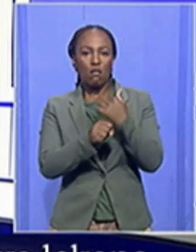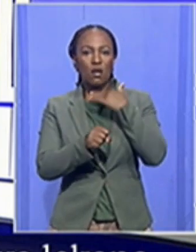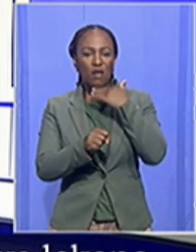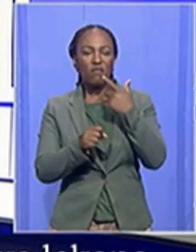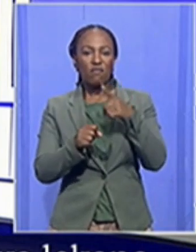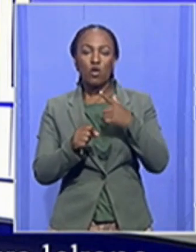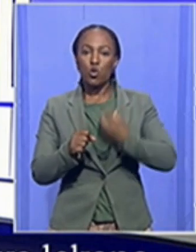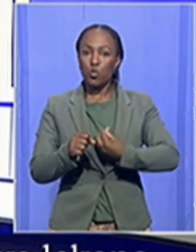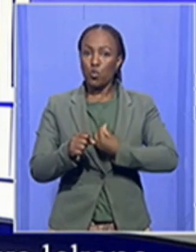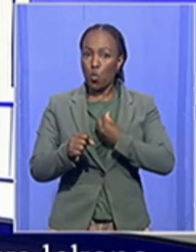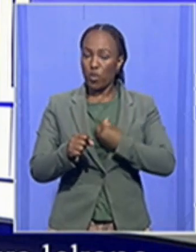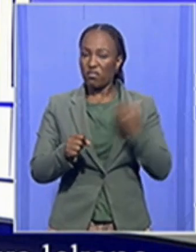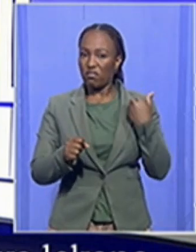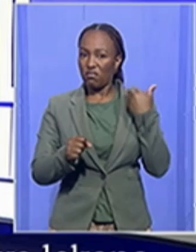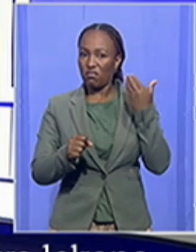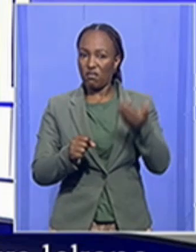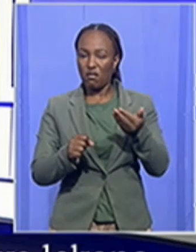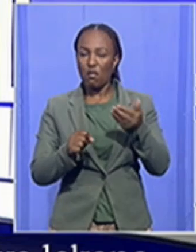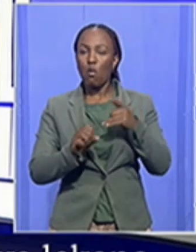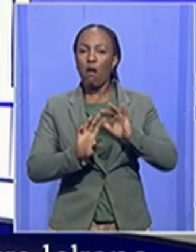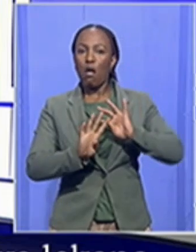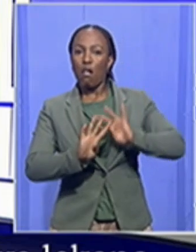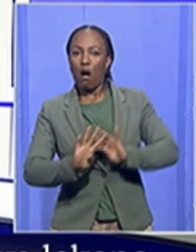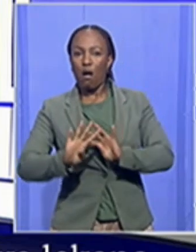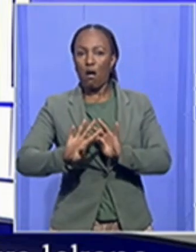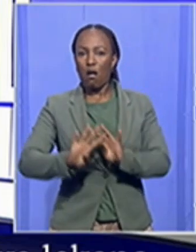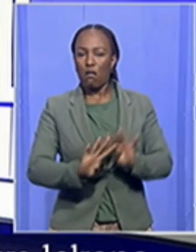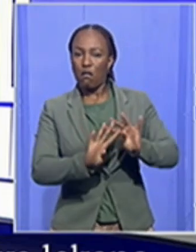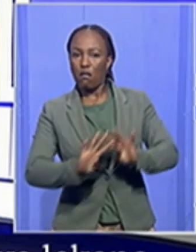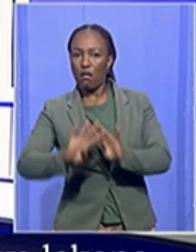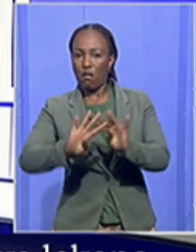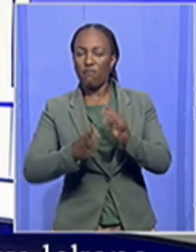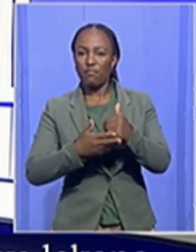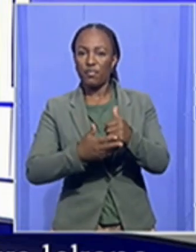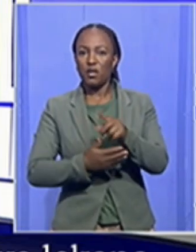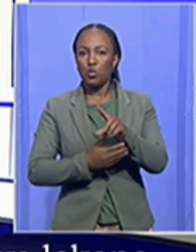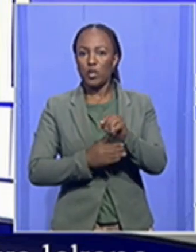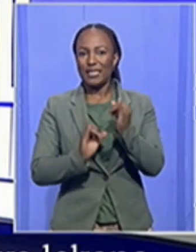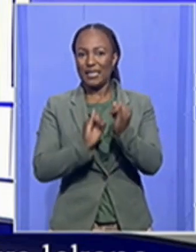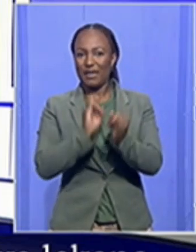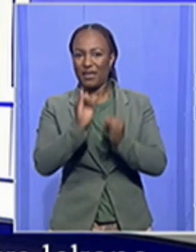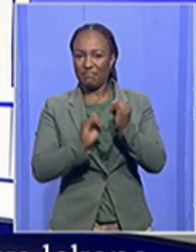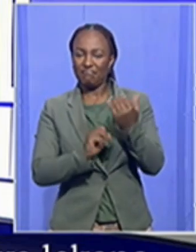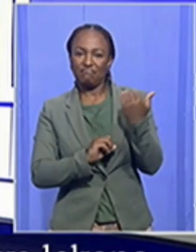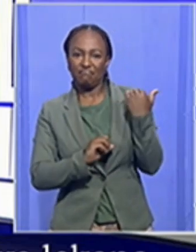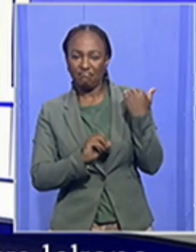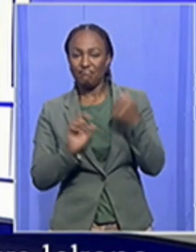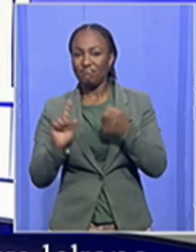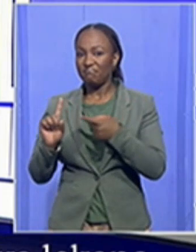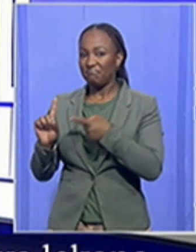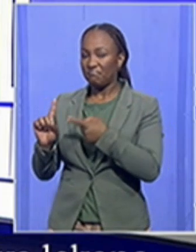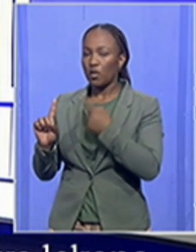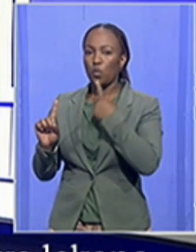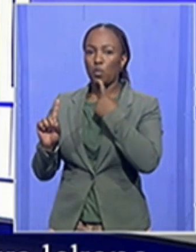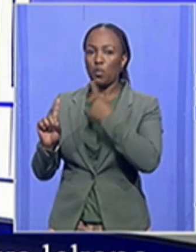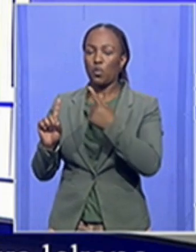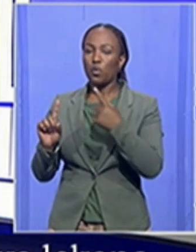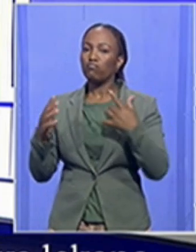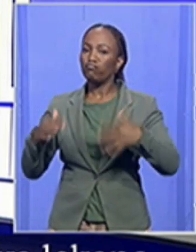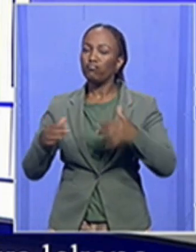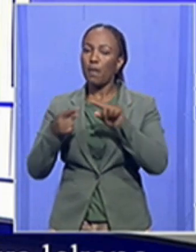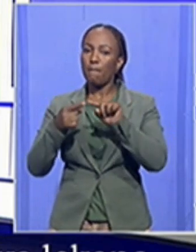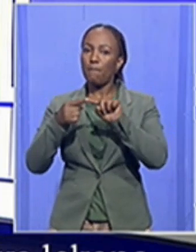baswa go tloga mola mokgatlo o dirago mogando wa malebana le tokologo ya ikonomi ka 2011. Gudle o laeditše dintlha tše bohlokwa